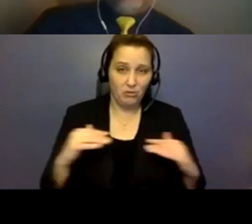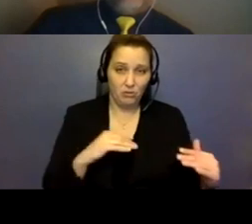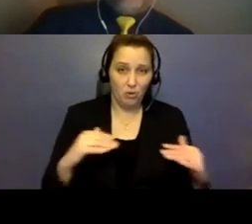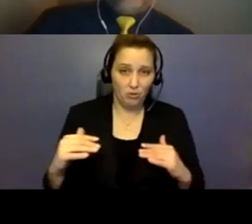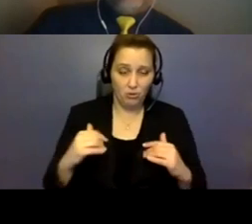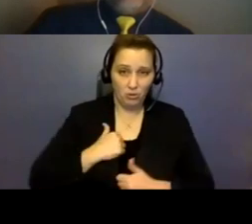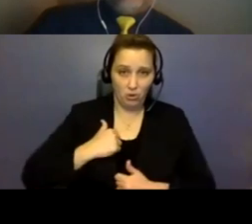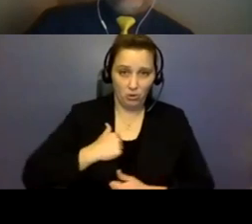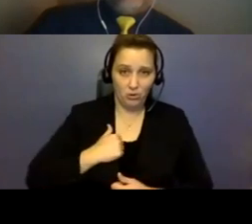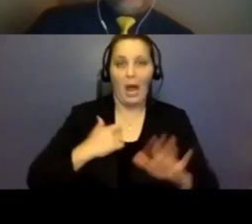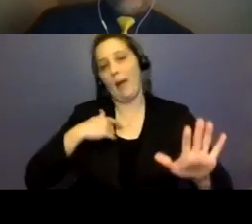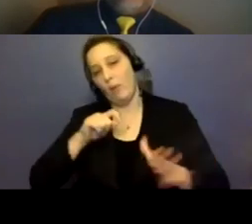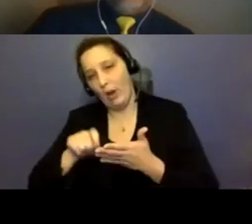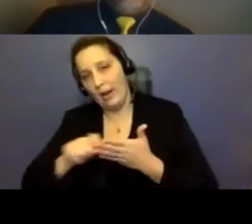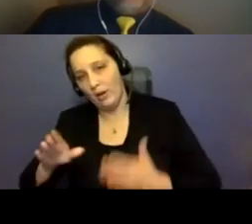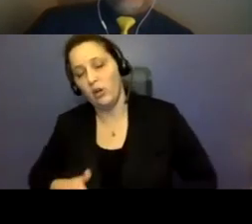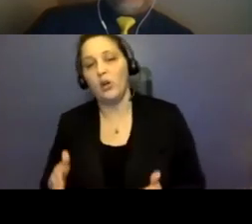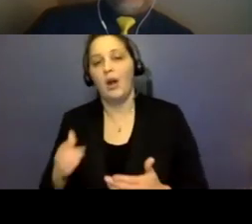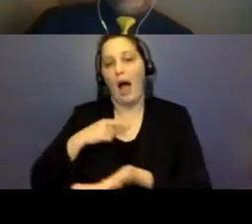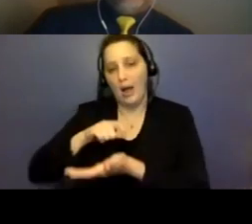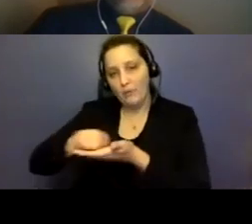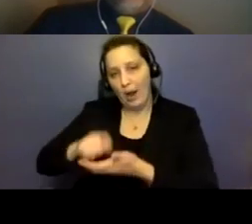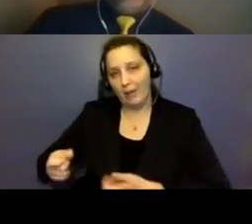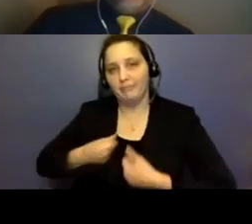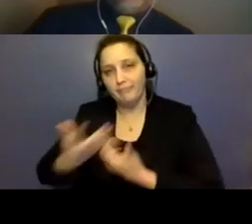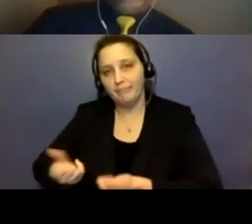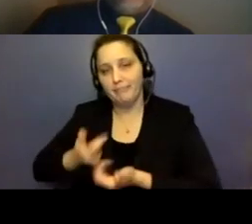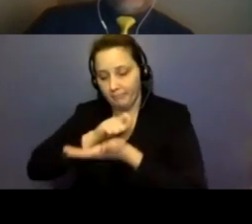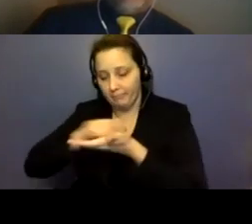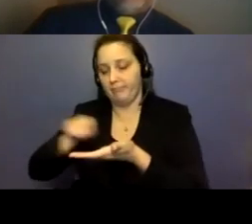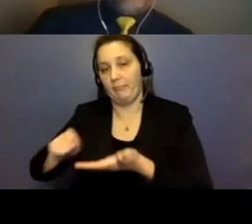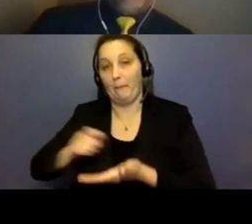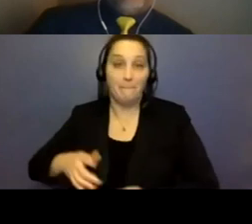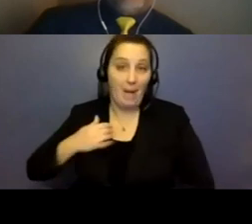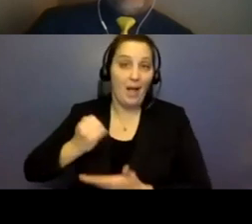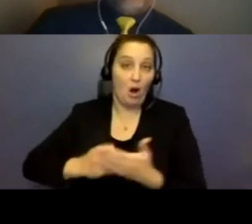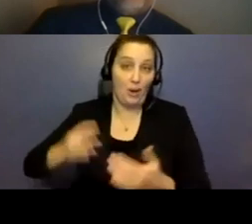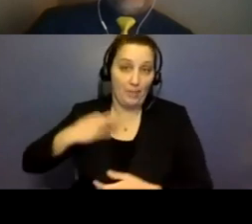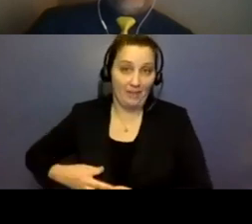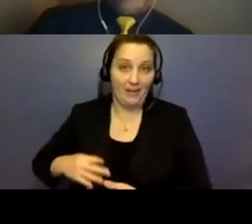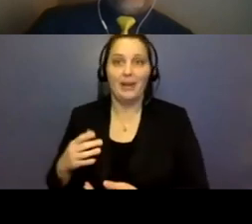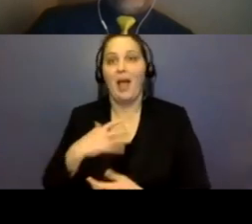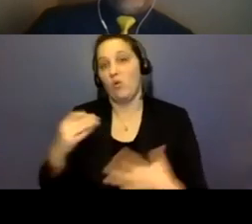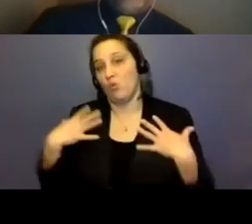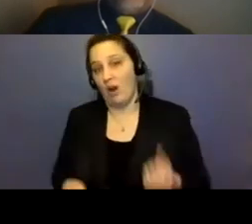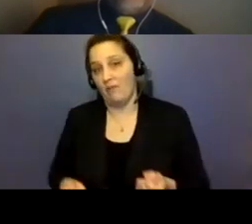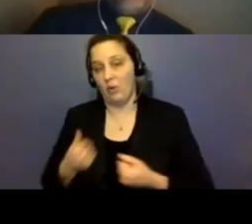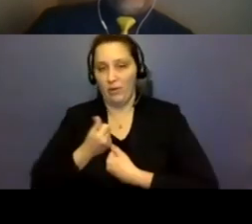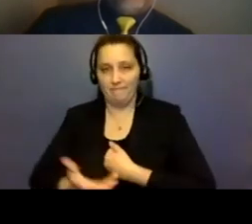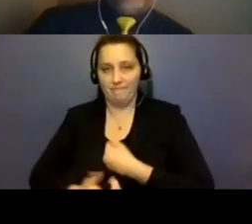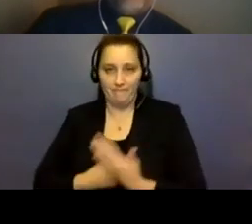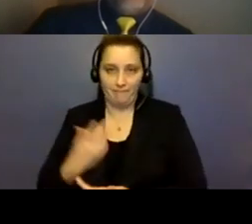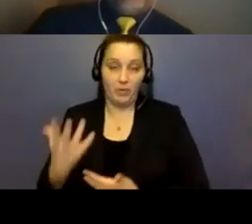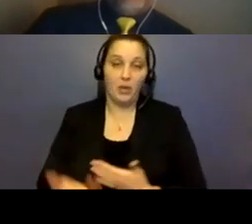poetry side of it. I'm a writer. I write. That's how I get my benefit and recovery. And